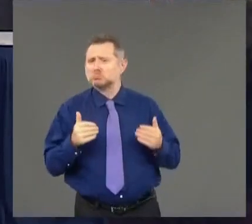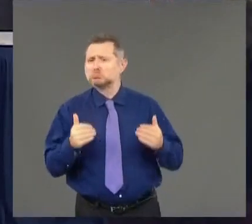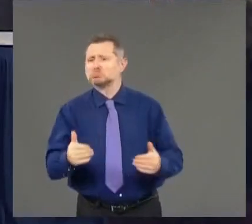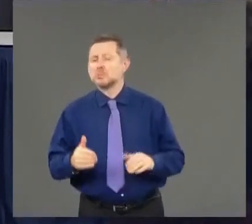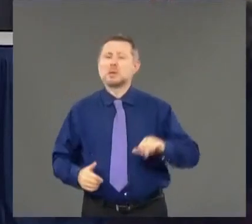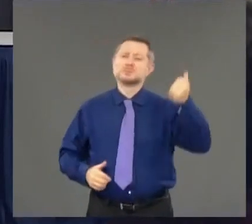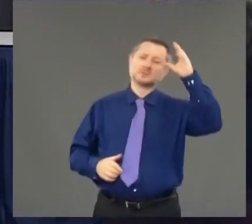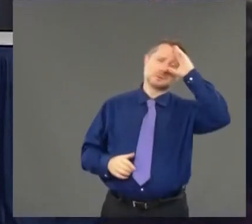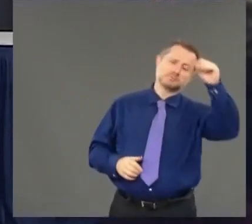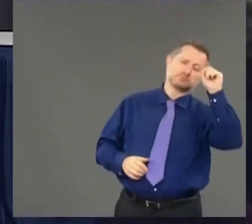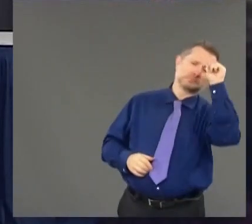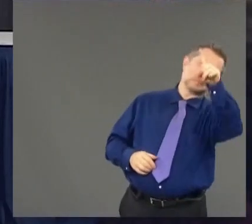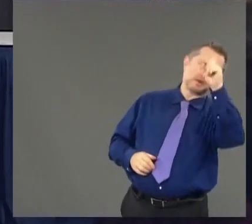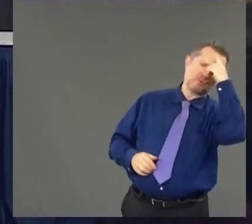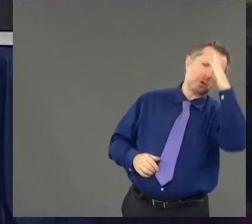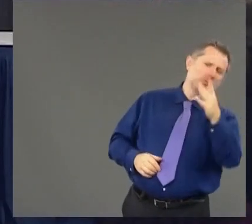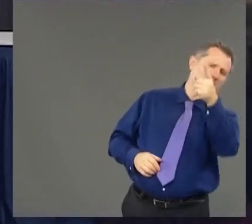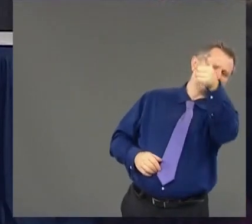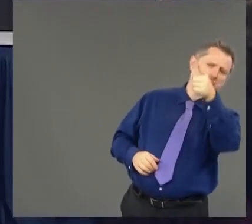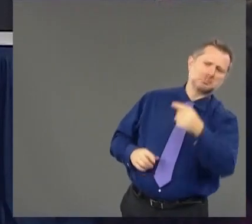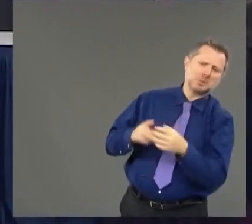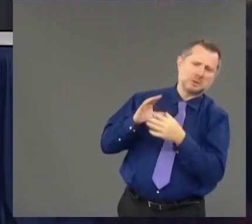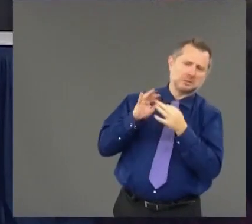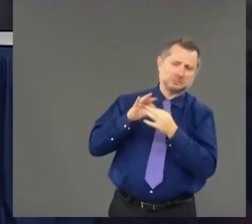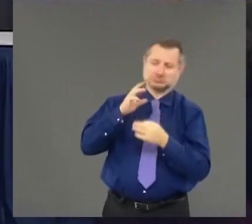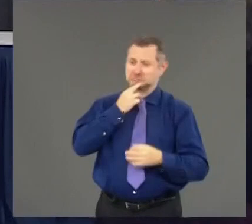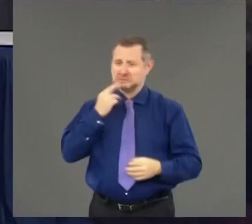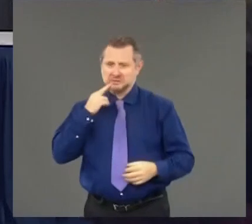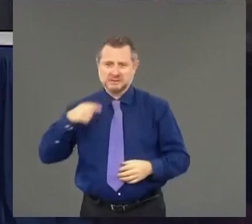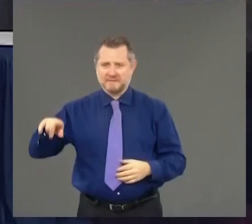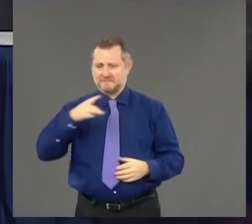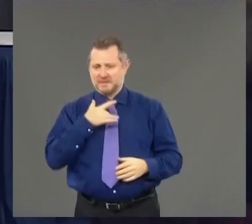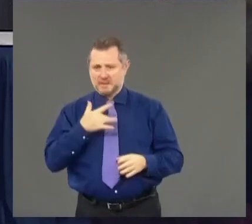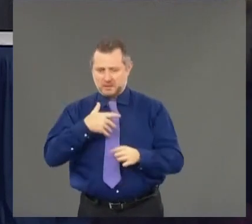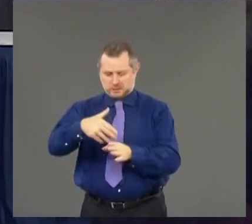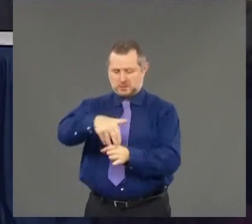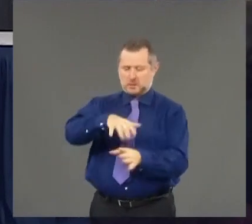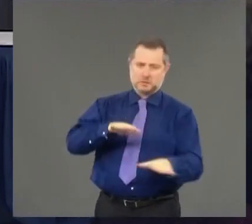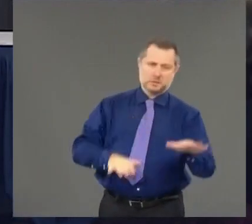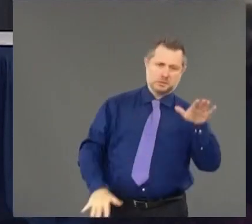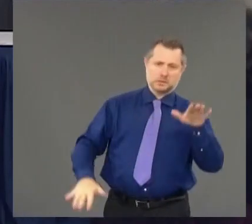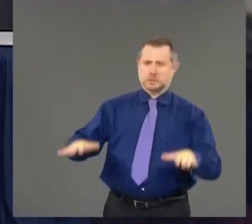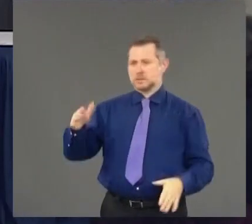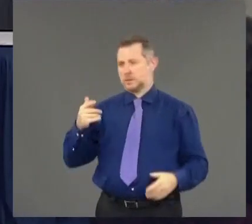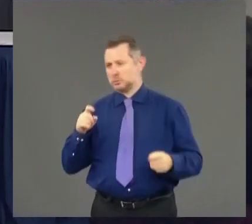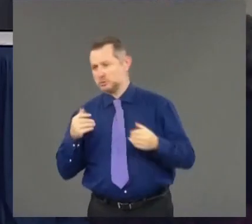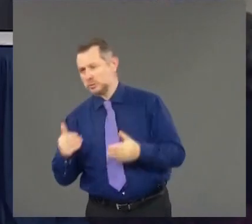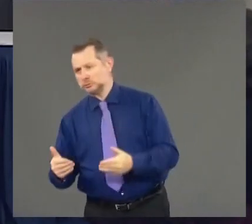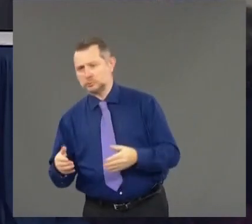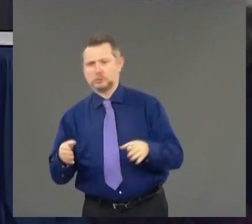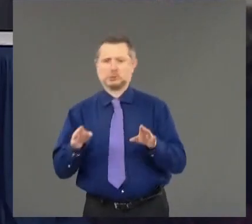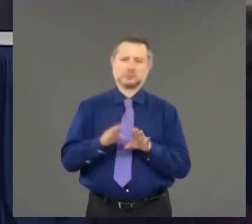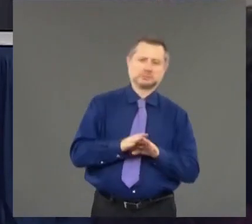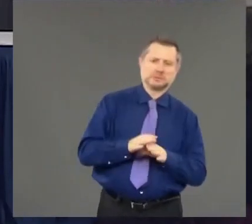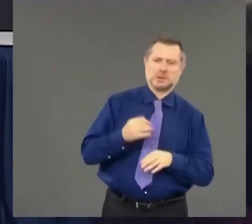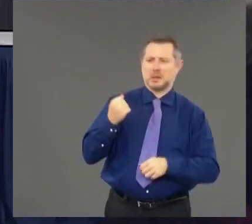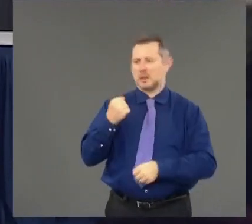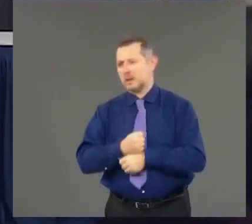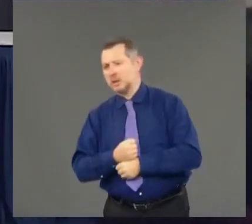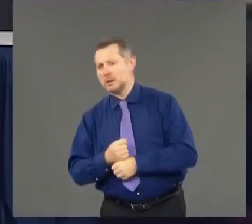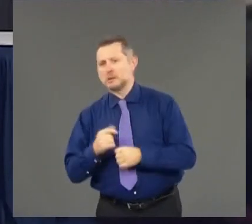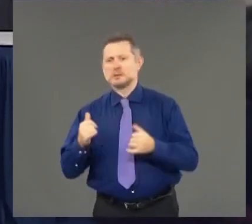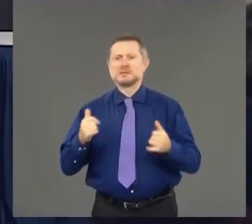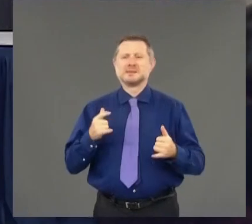about the restaurants that just feel on the brink. What can you tell them? Maybe say weeks. They're